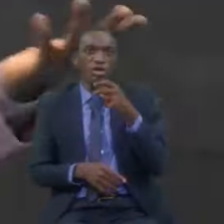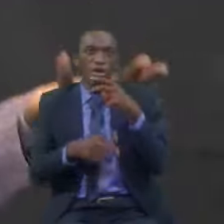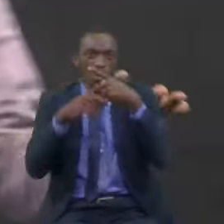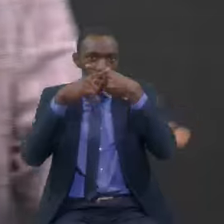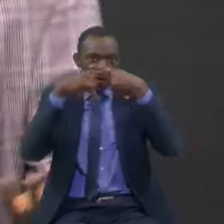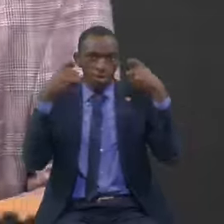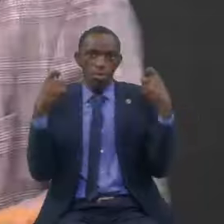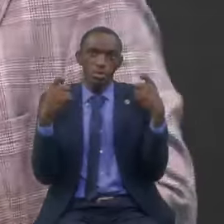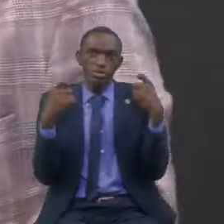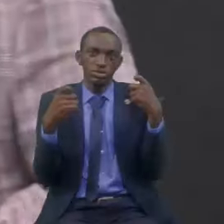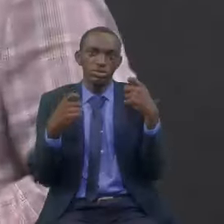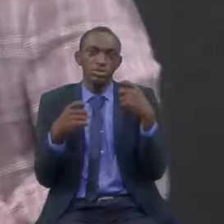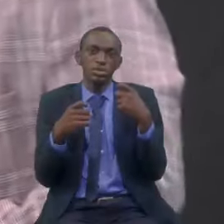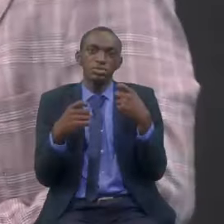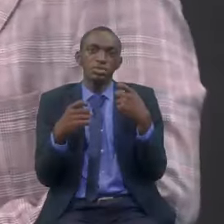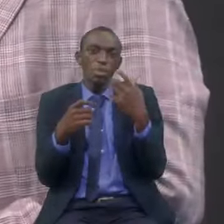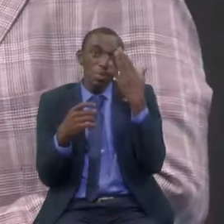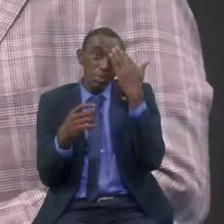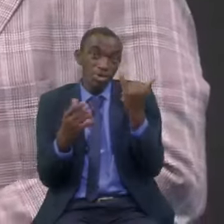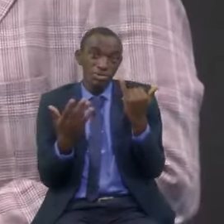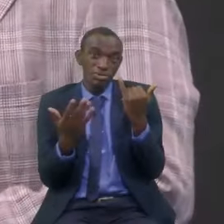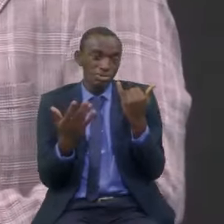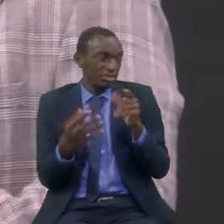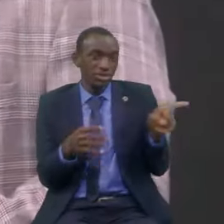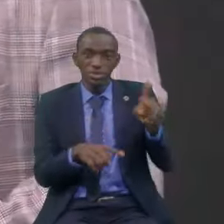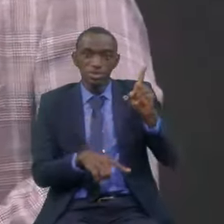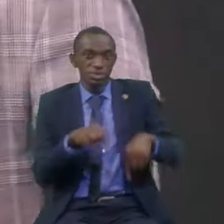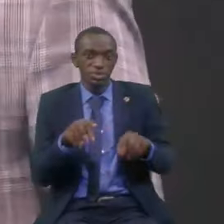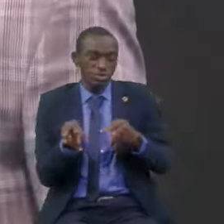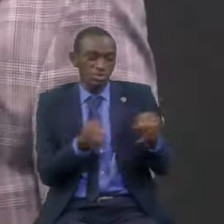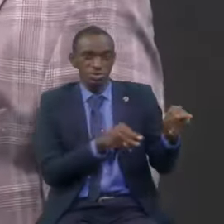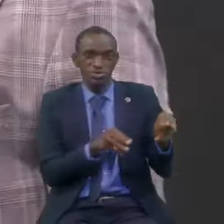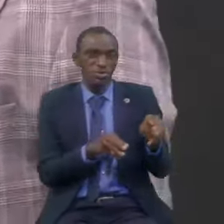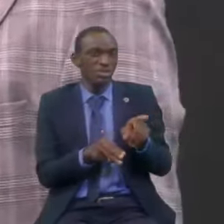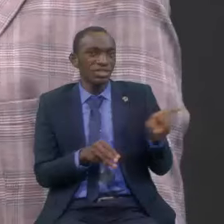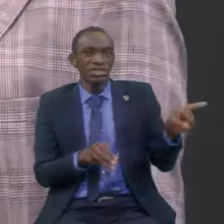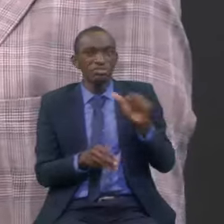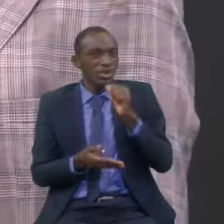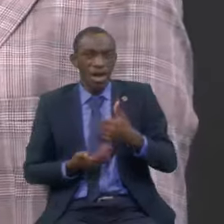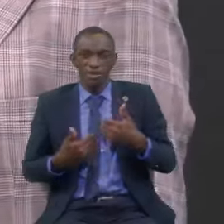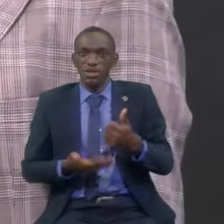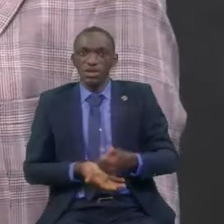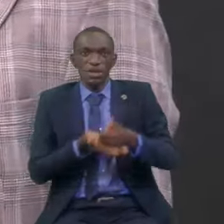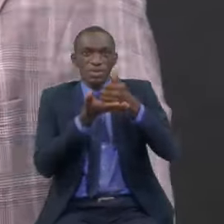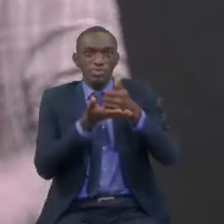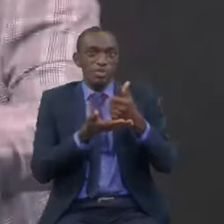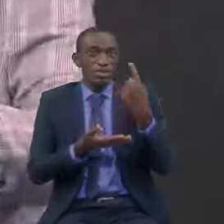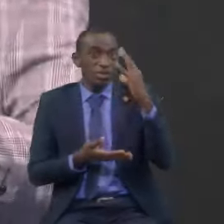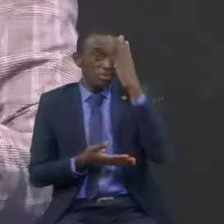That because he couldn't move, helpless at the beautiful